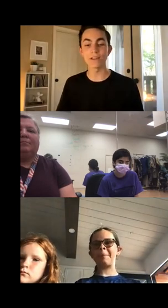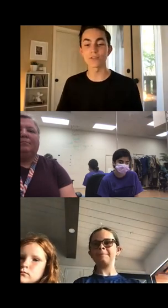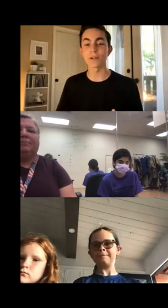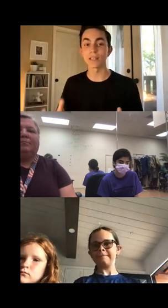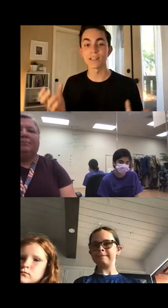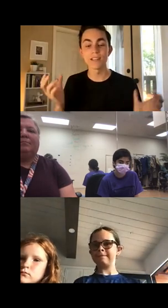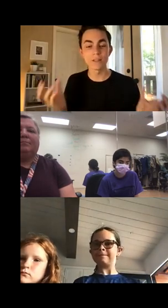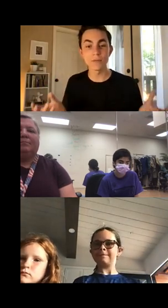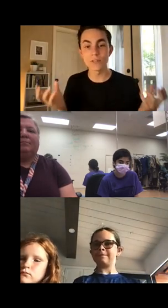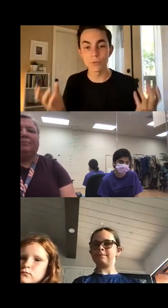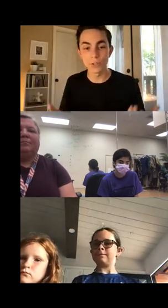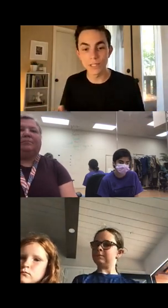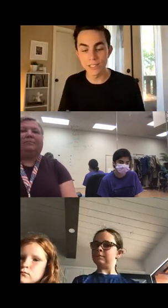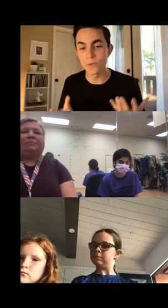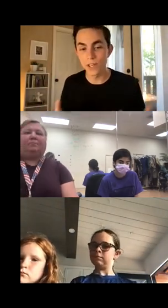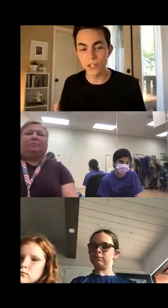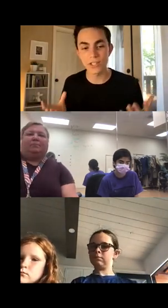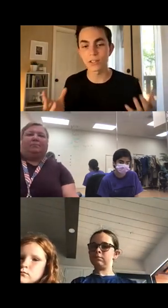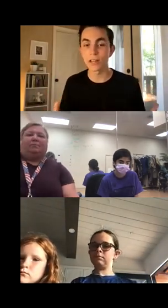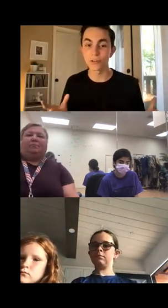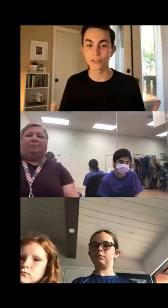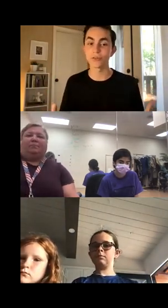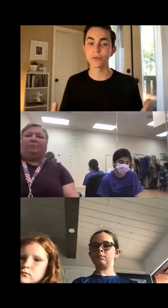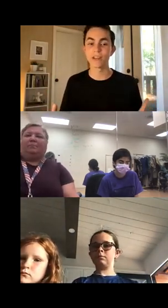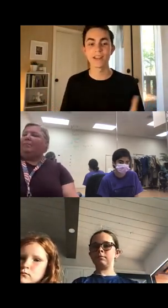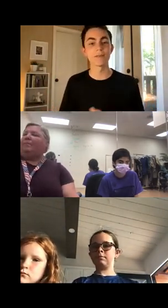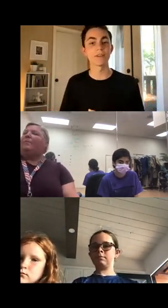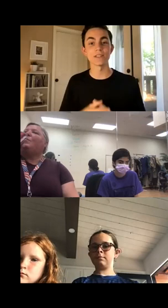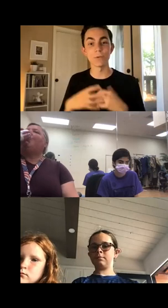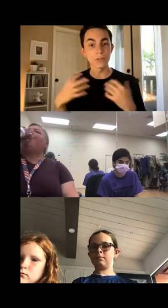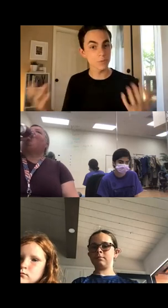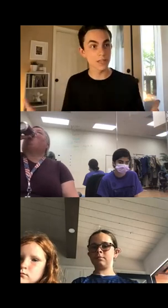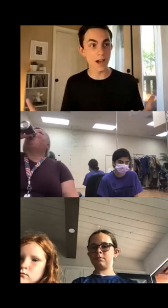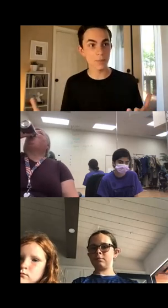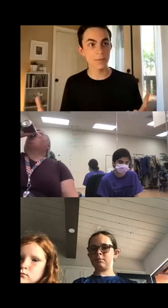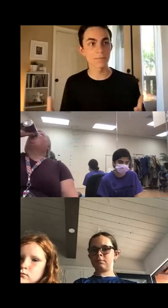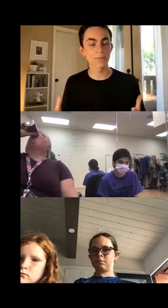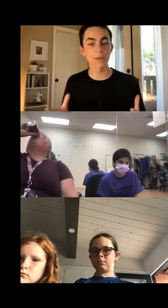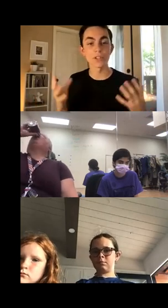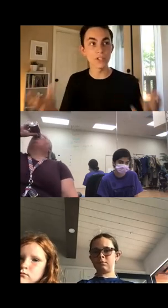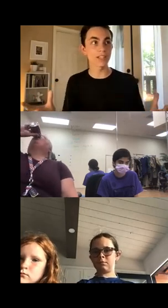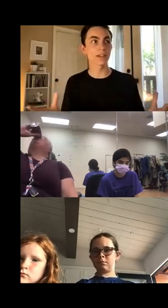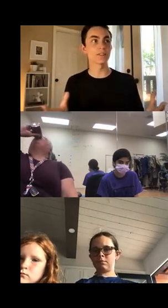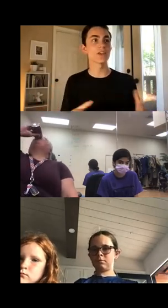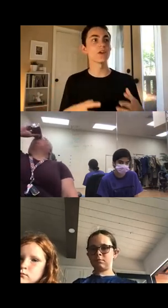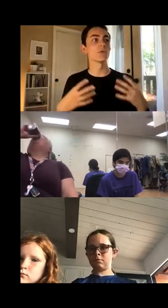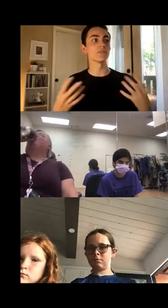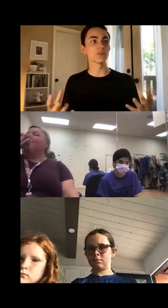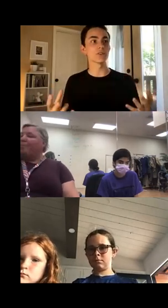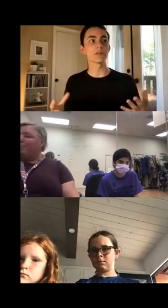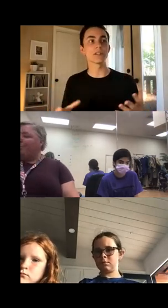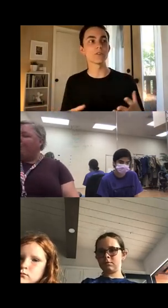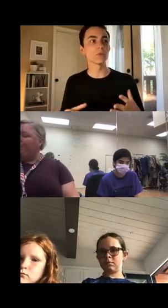receiving fingerspelling, sometimes it's really easy to miss a letter or two because it will speed up. But the good thing is